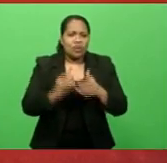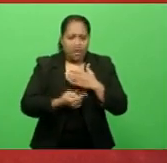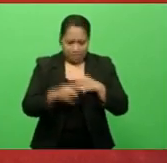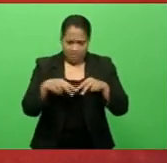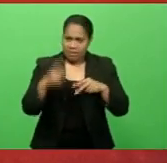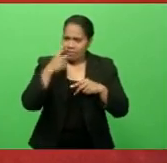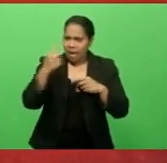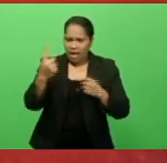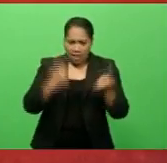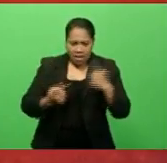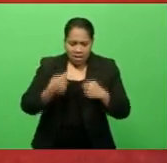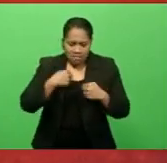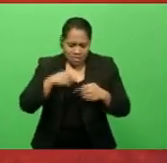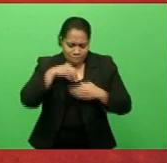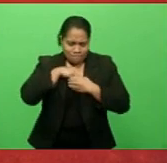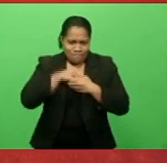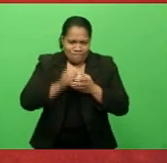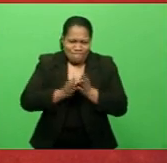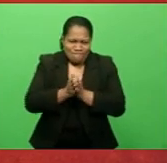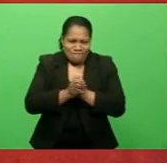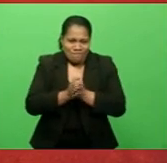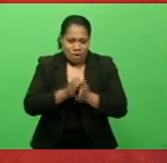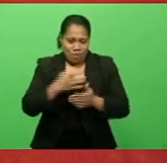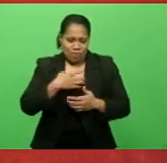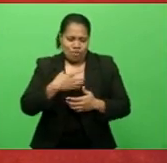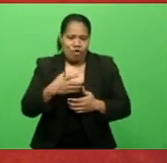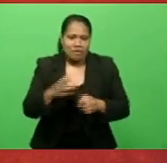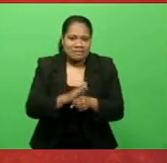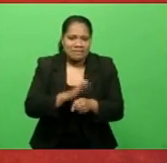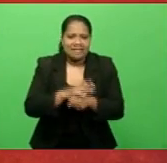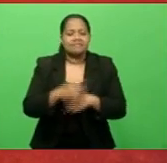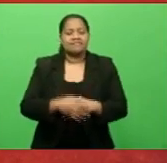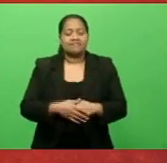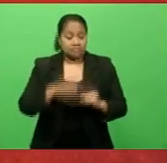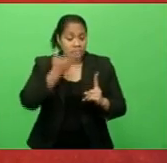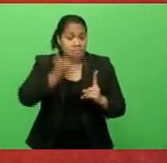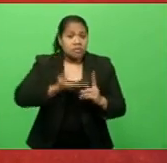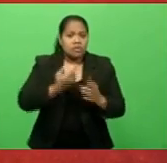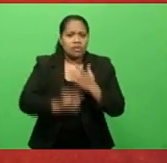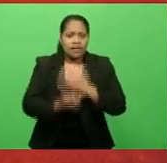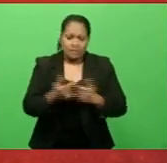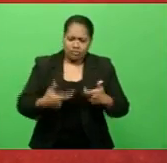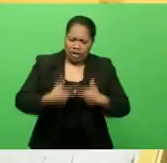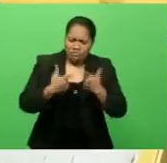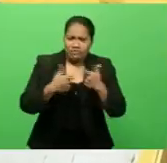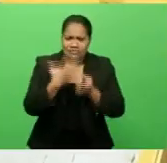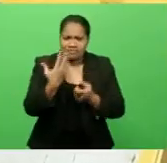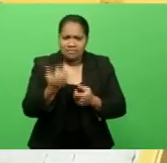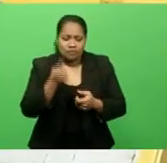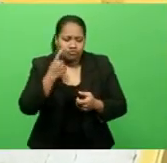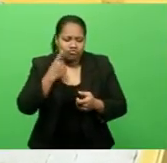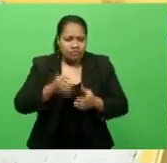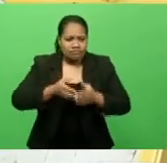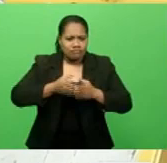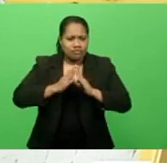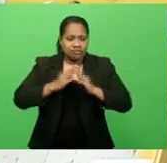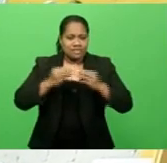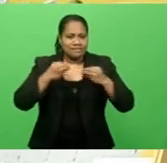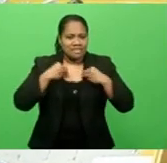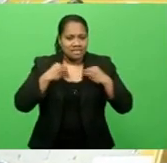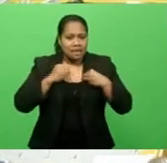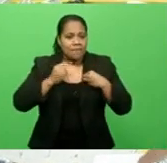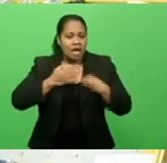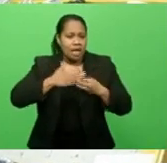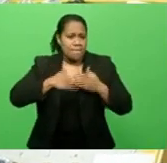jewelry. Andi Vonokula has faced financial challenges in trying to establish her business, but her passion has pushed her to